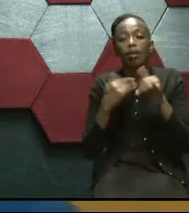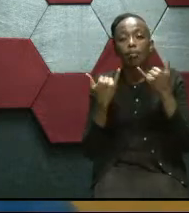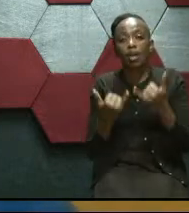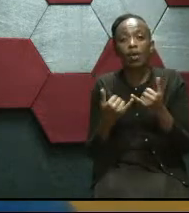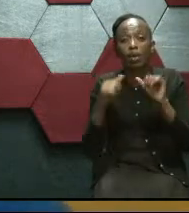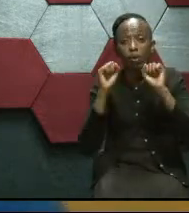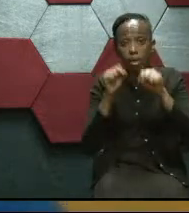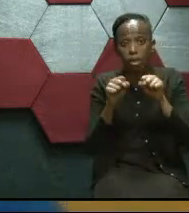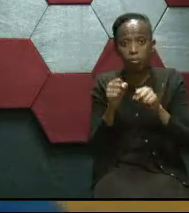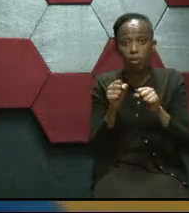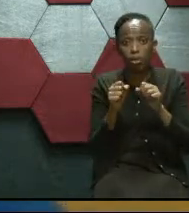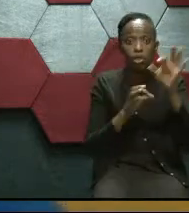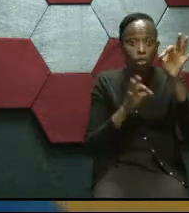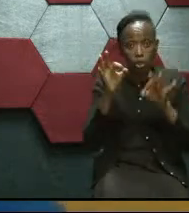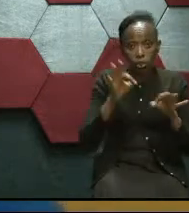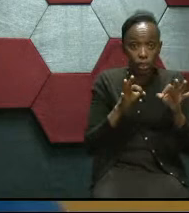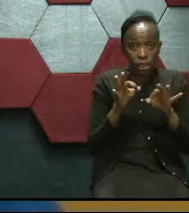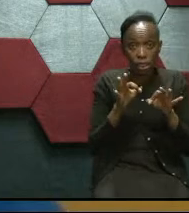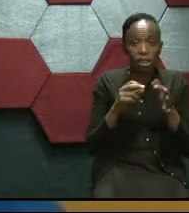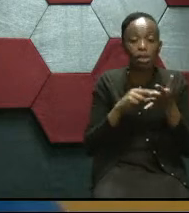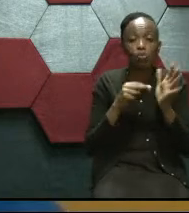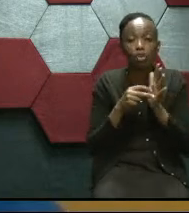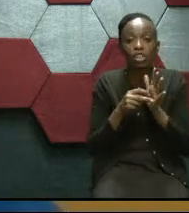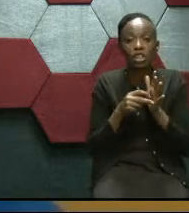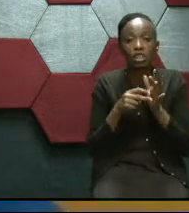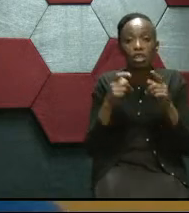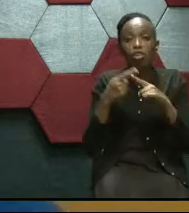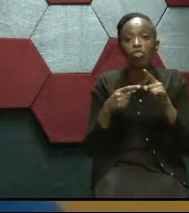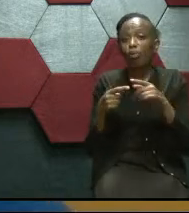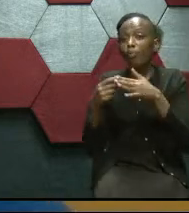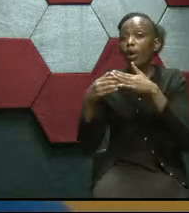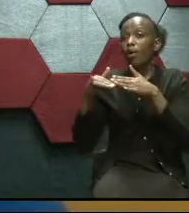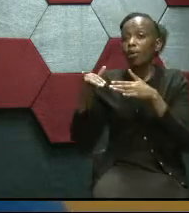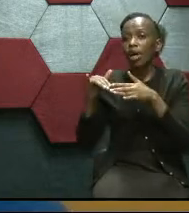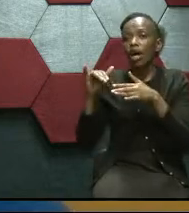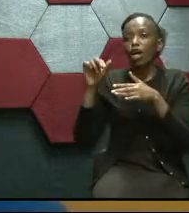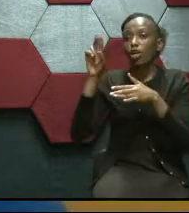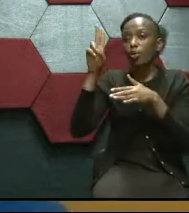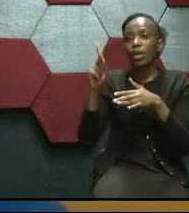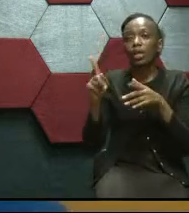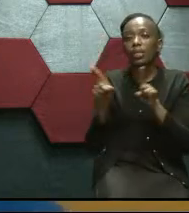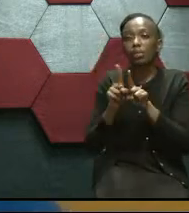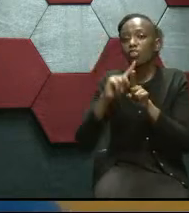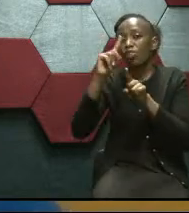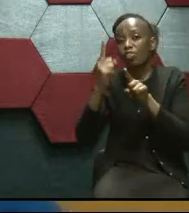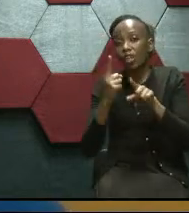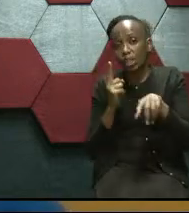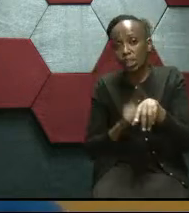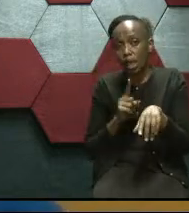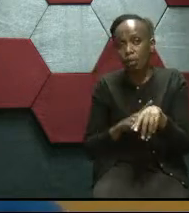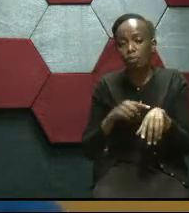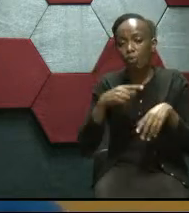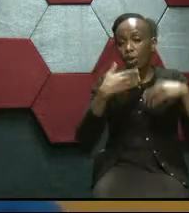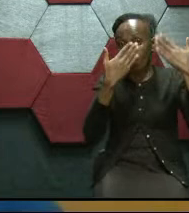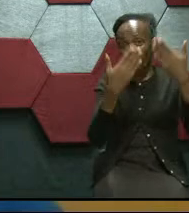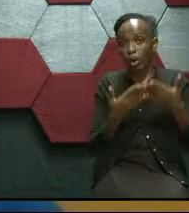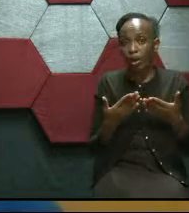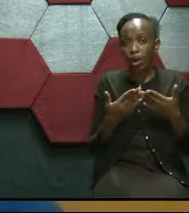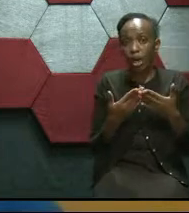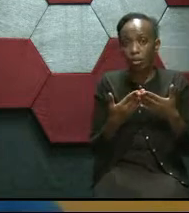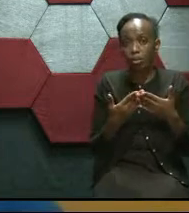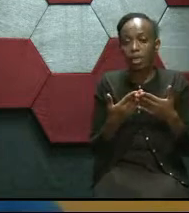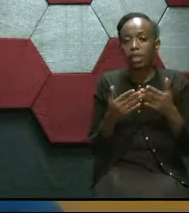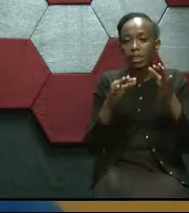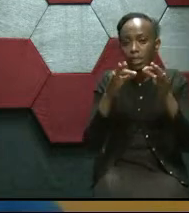were able to judge the projects from the UK. And for the very, very first time, we welcome judges from